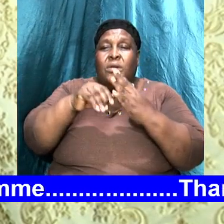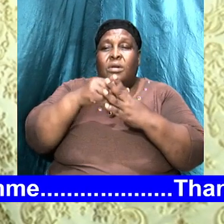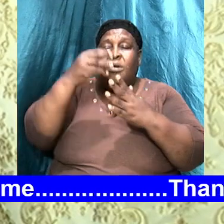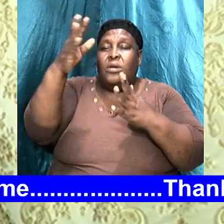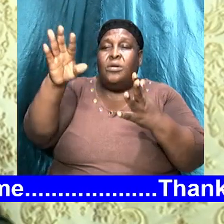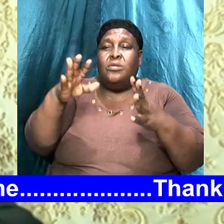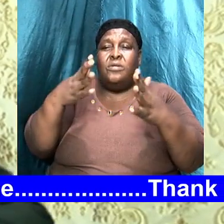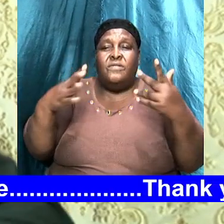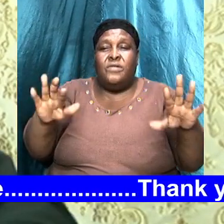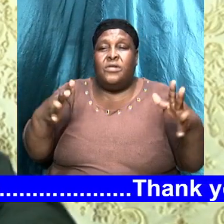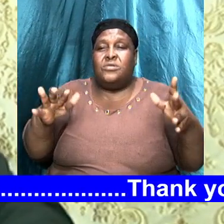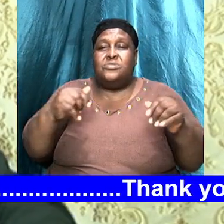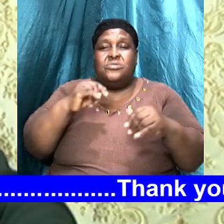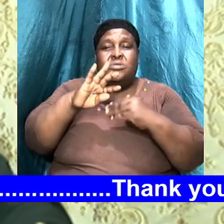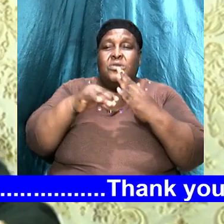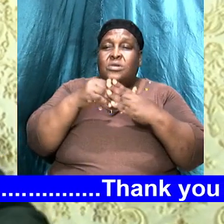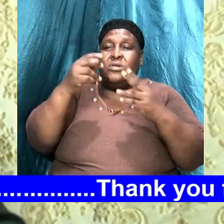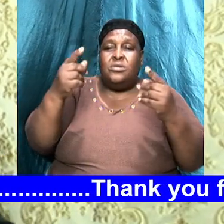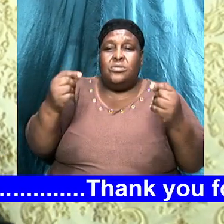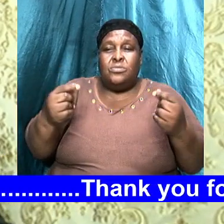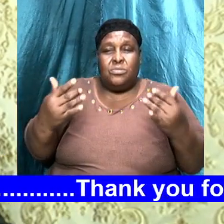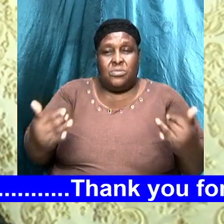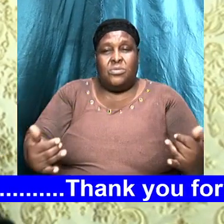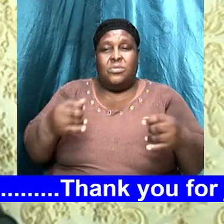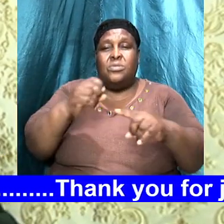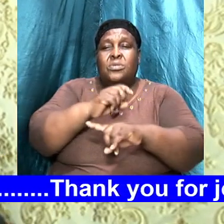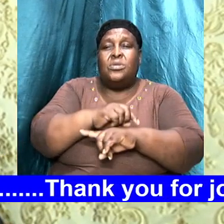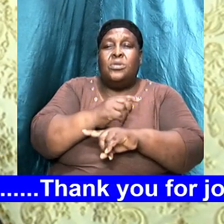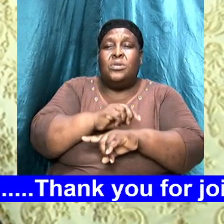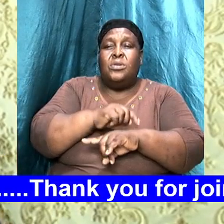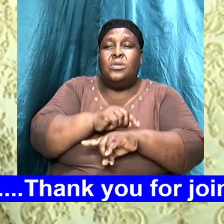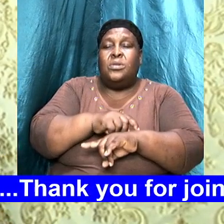done for all that you are doing even as we present the word